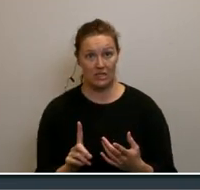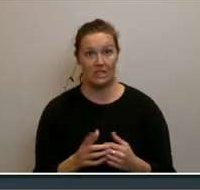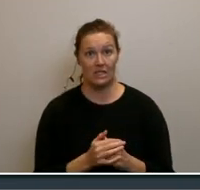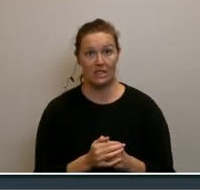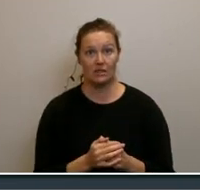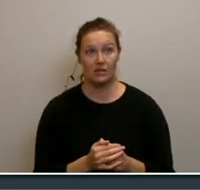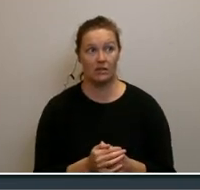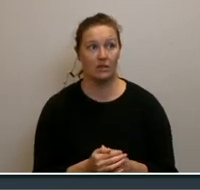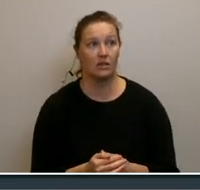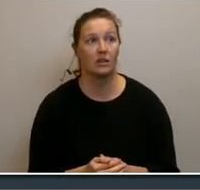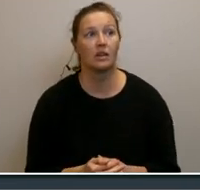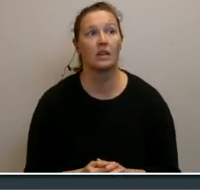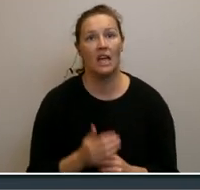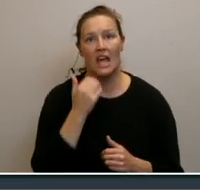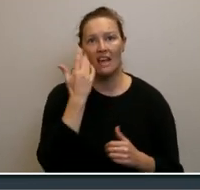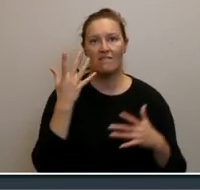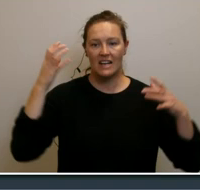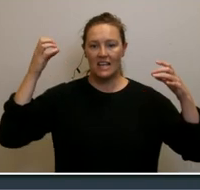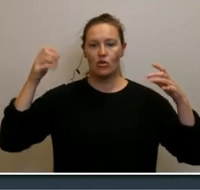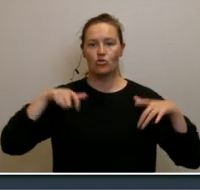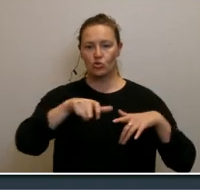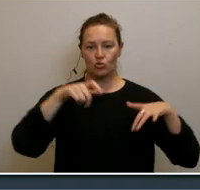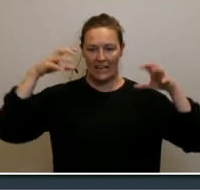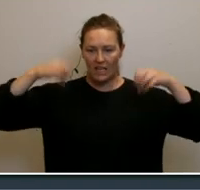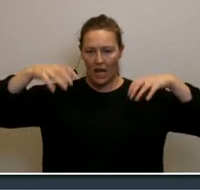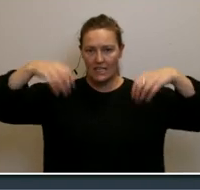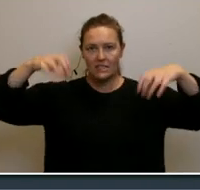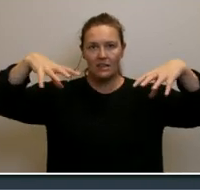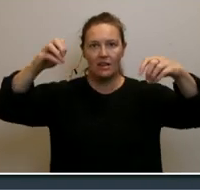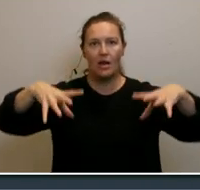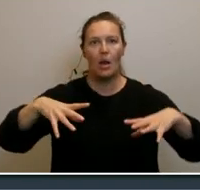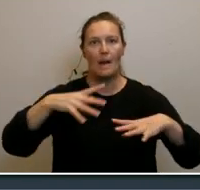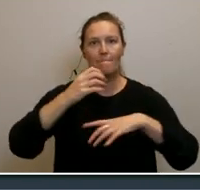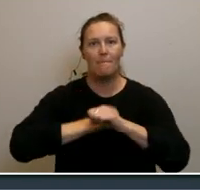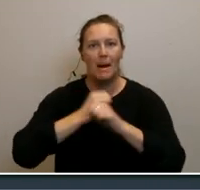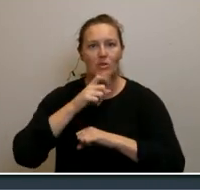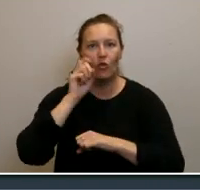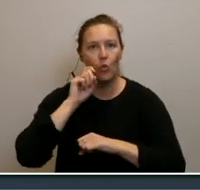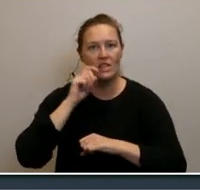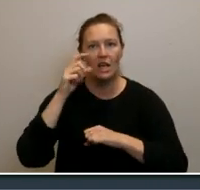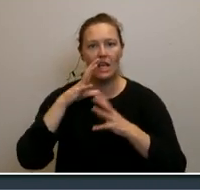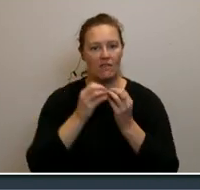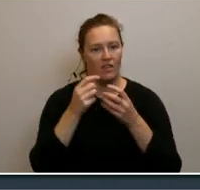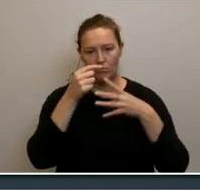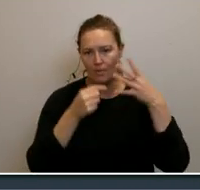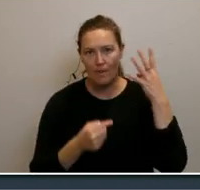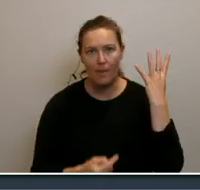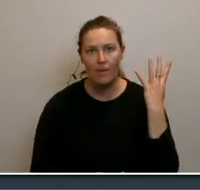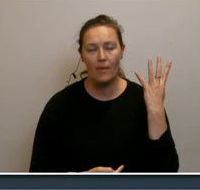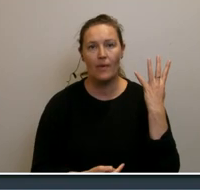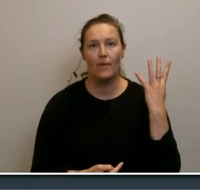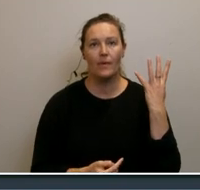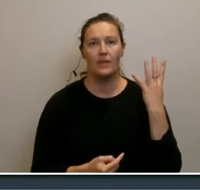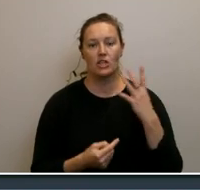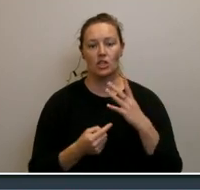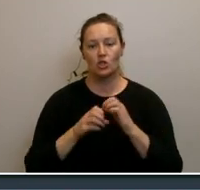And it's, if not the largest, every streetlight, every traffic light, every drainage pump, and every new drainage pump,